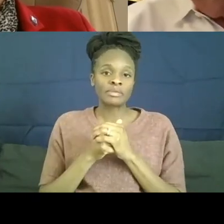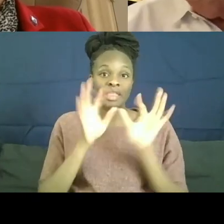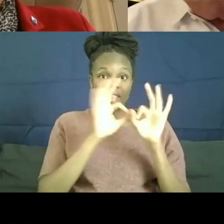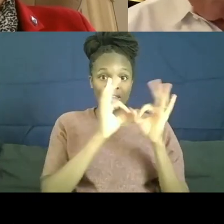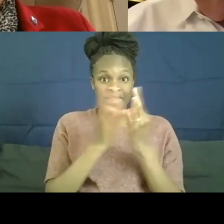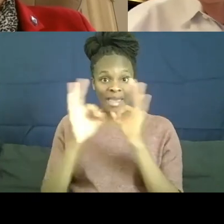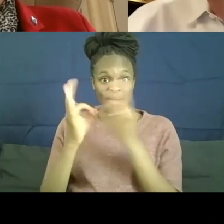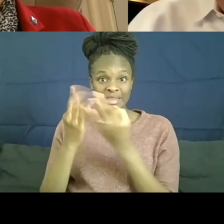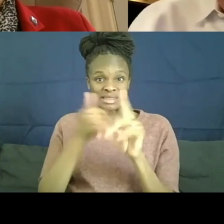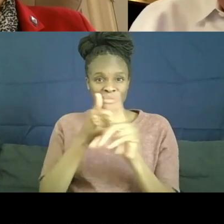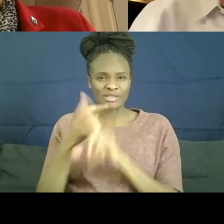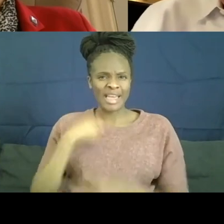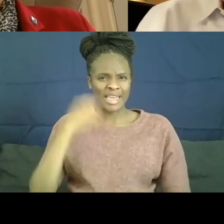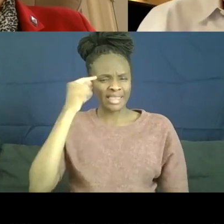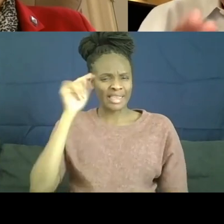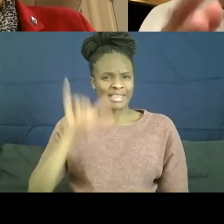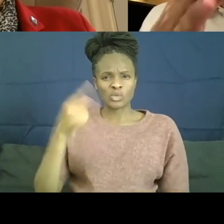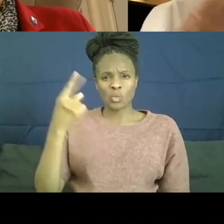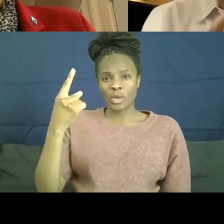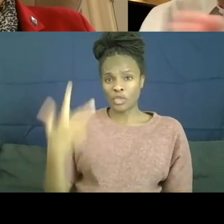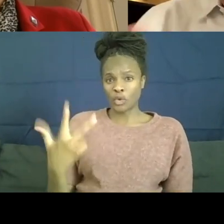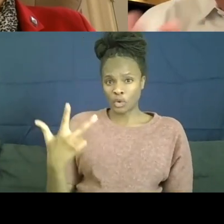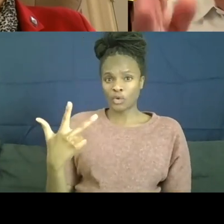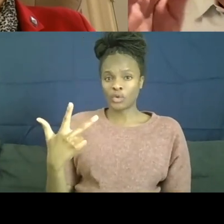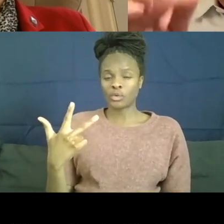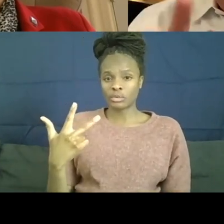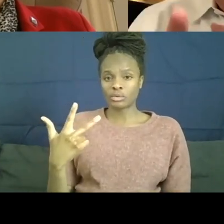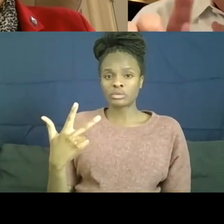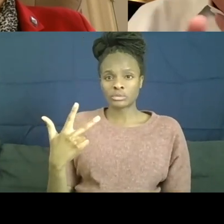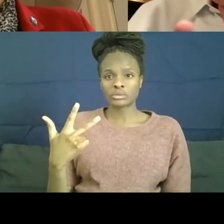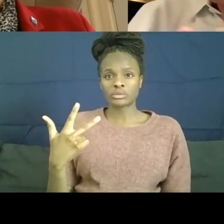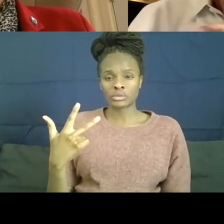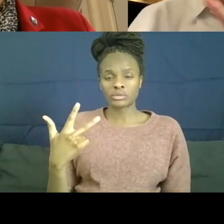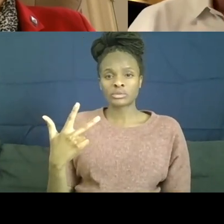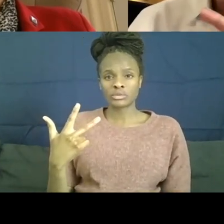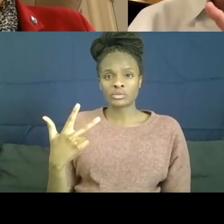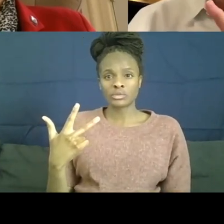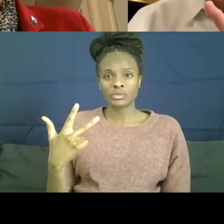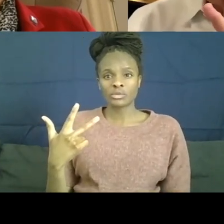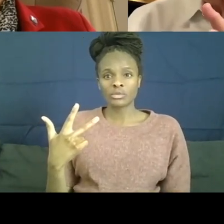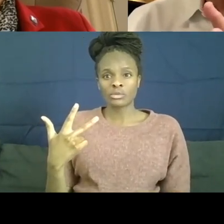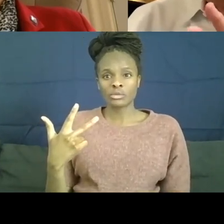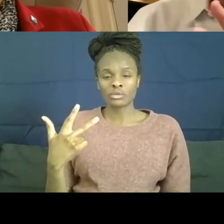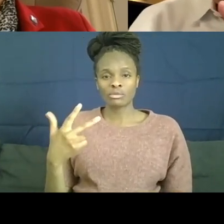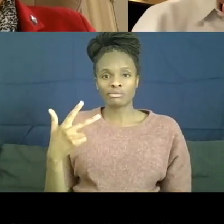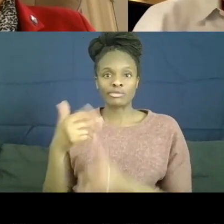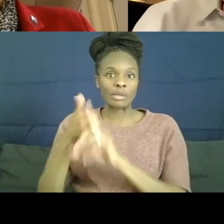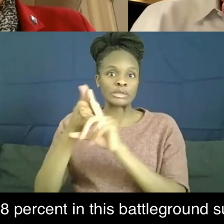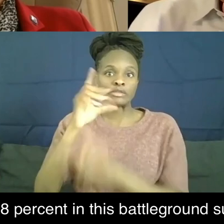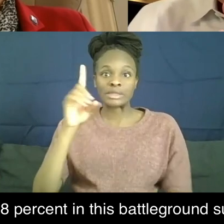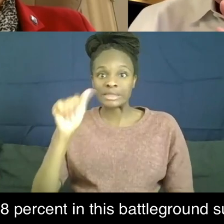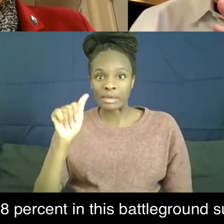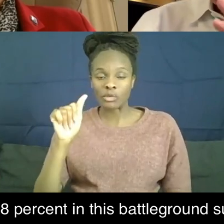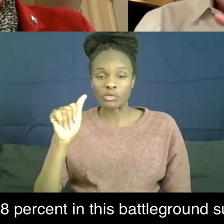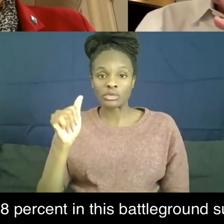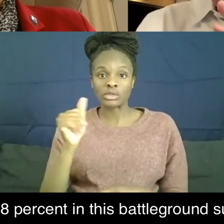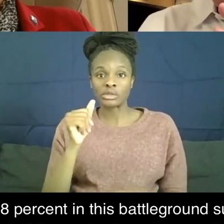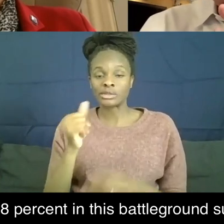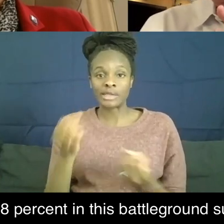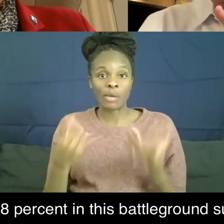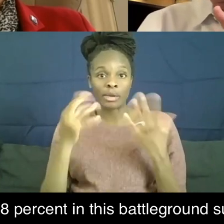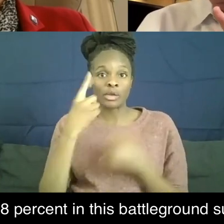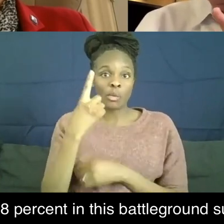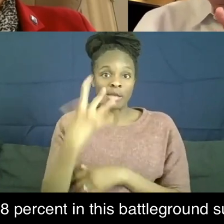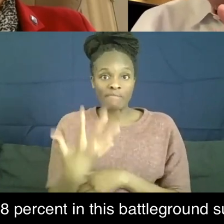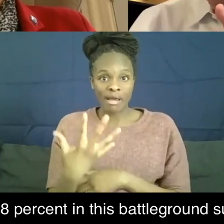I think are one-third of, you know, of the, uh, of, of these. The disabled themselves are, you one in five, 18%,